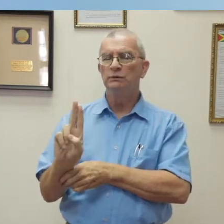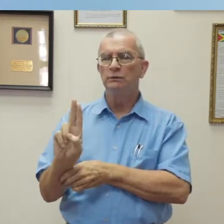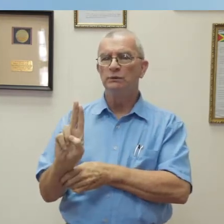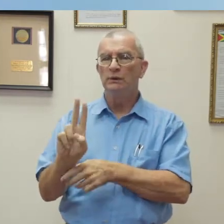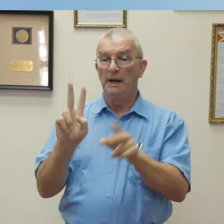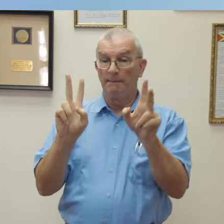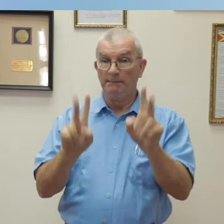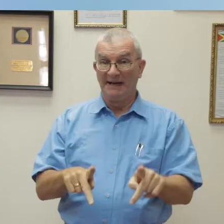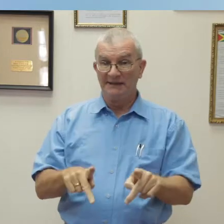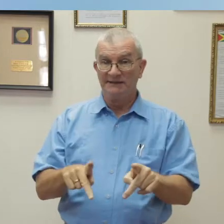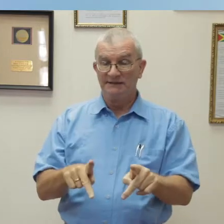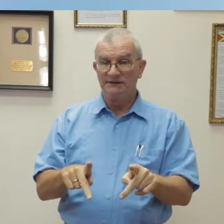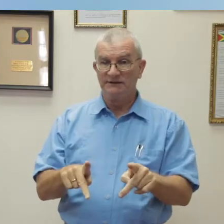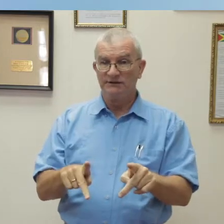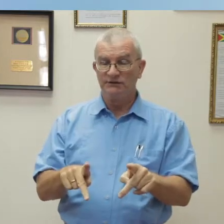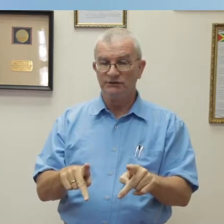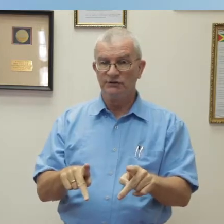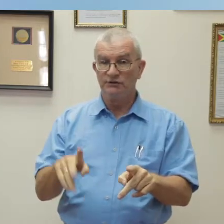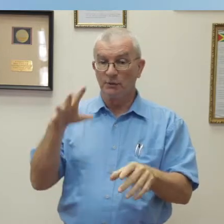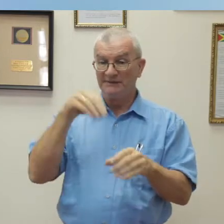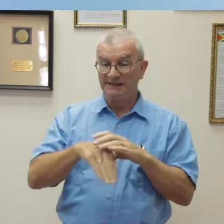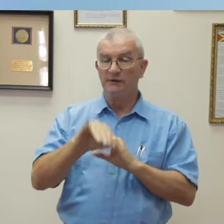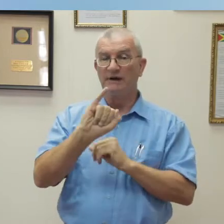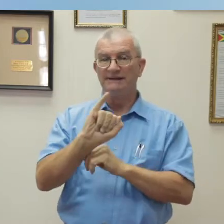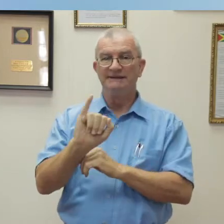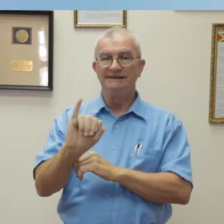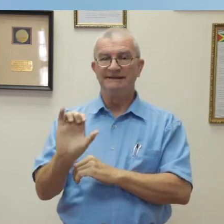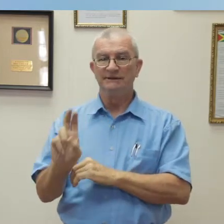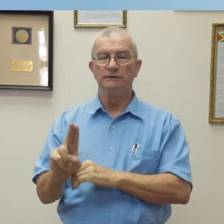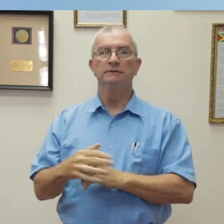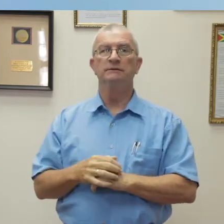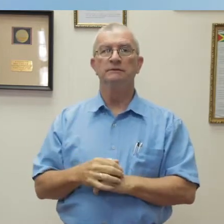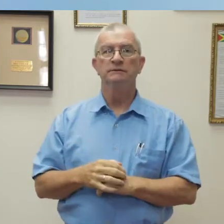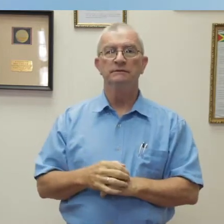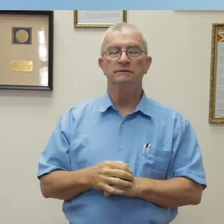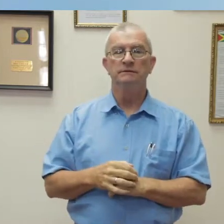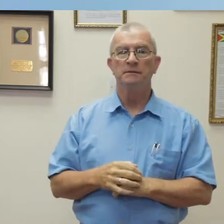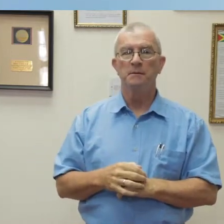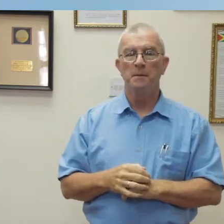are admitted to our ICU at GPHC.